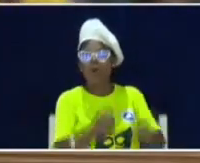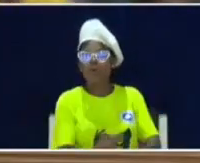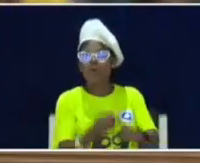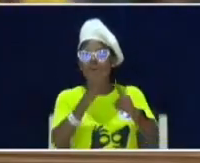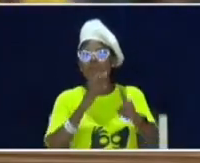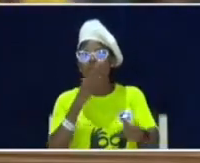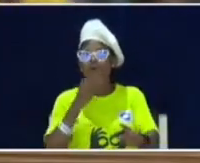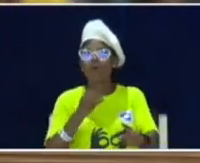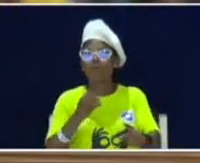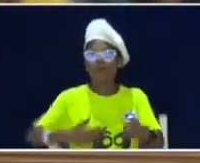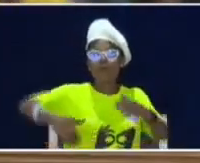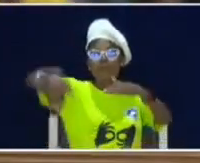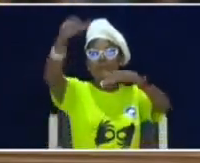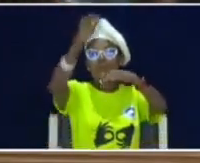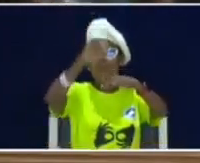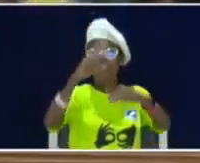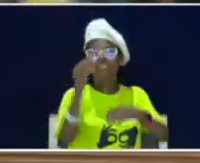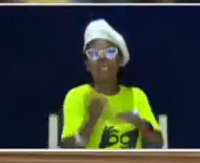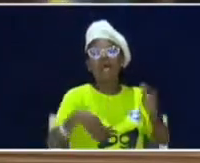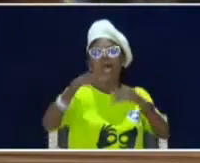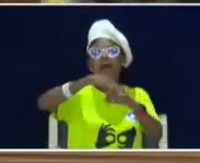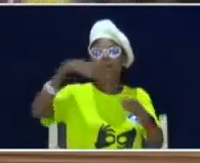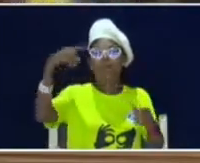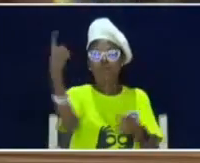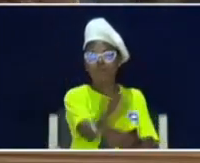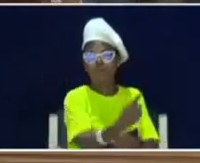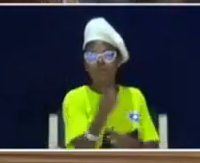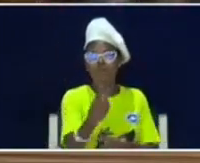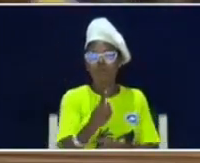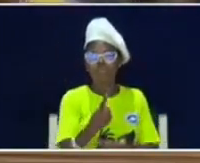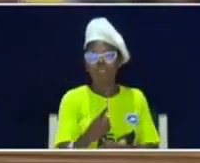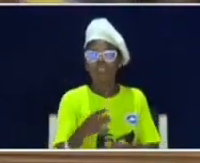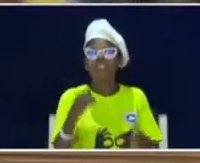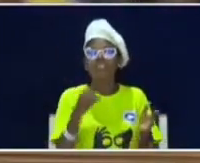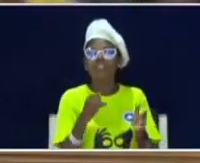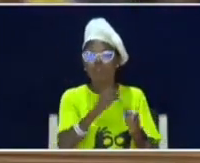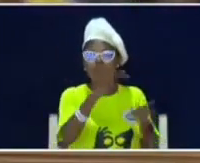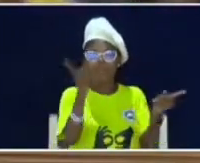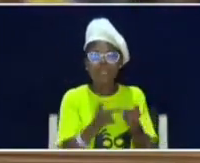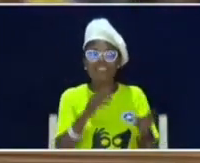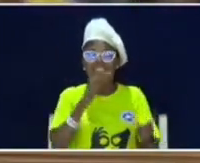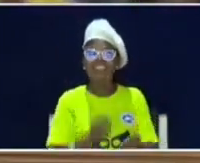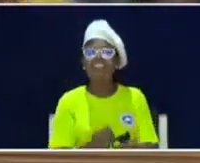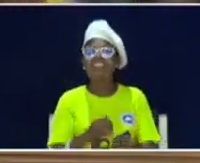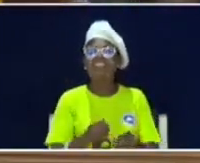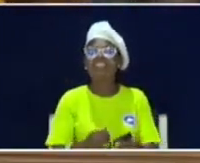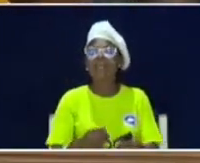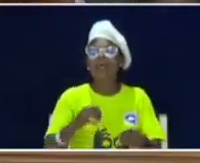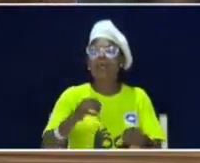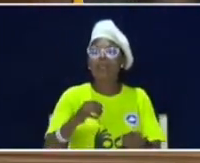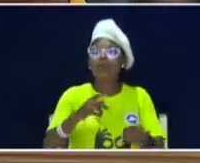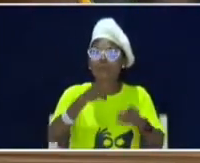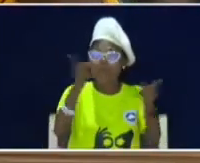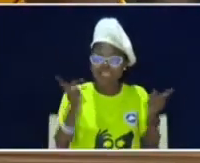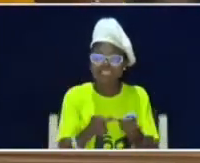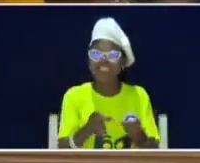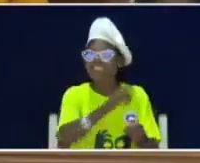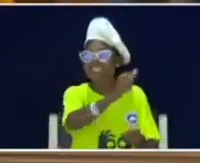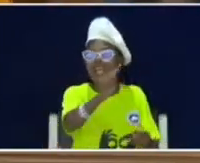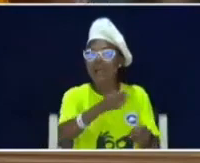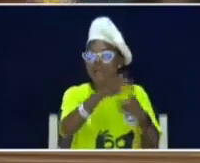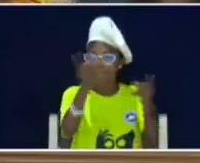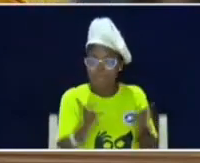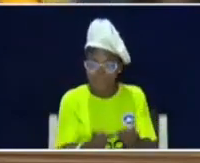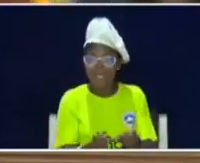only. That means your place is meant to be above. That means you are meant to be far